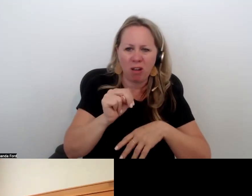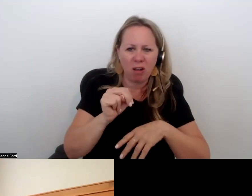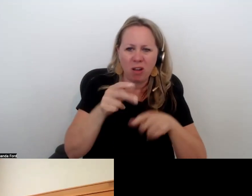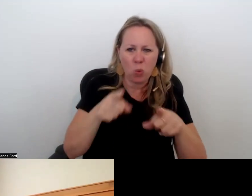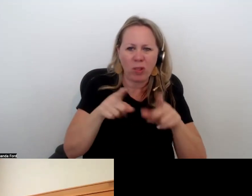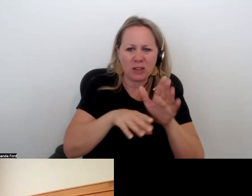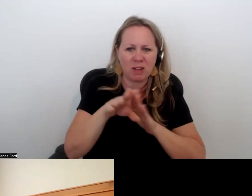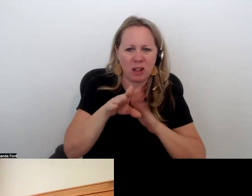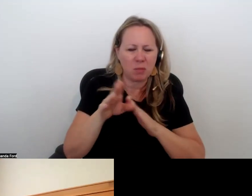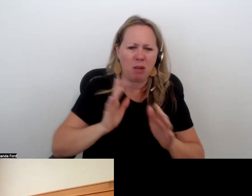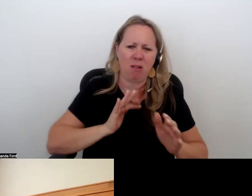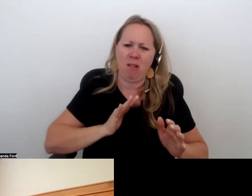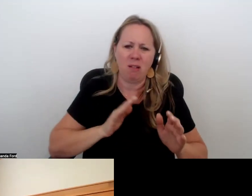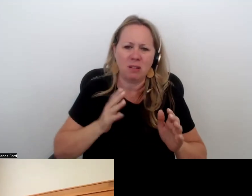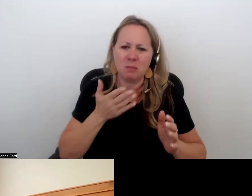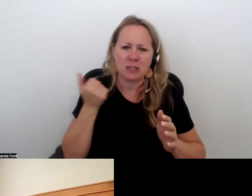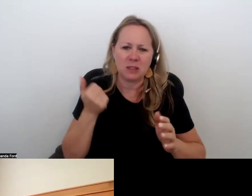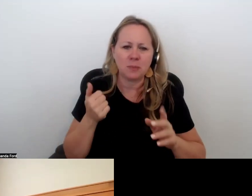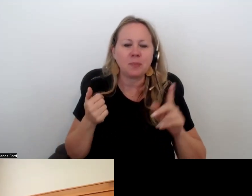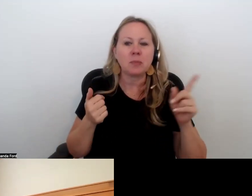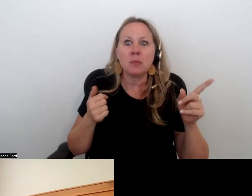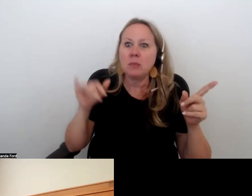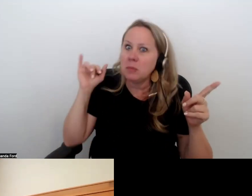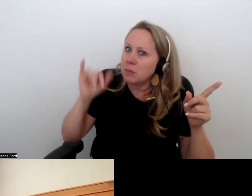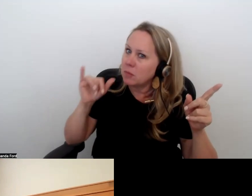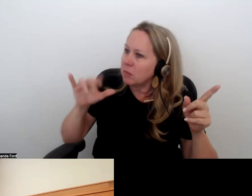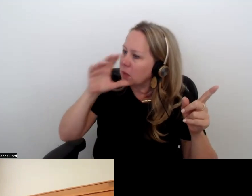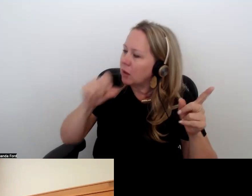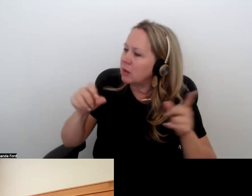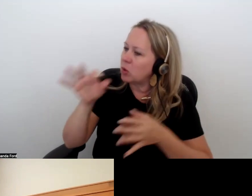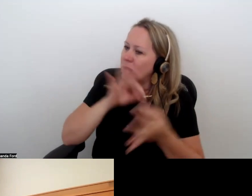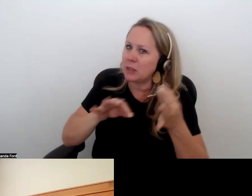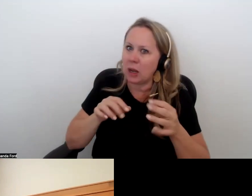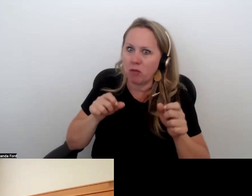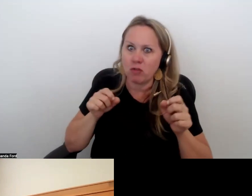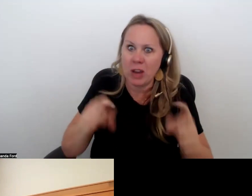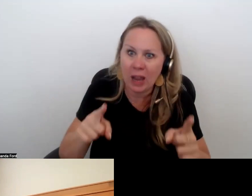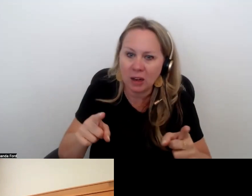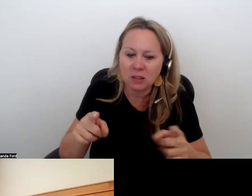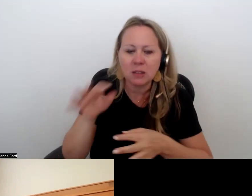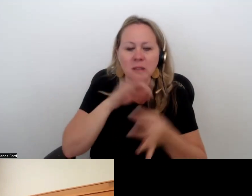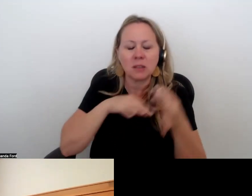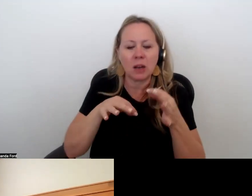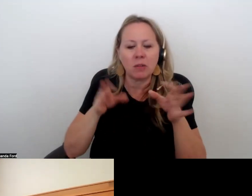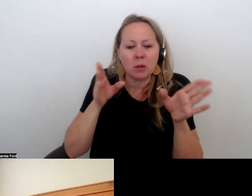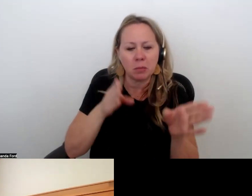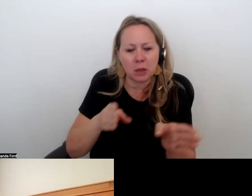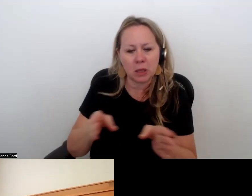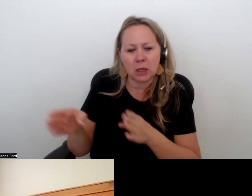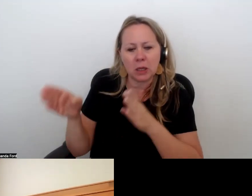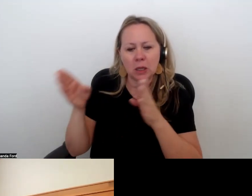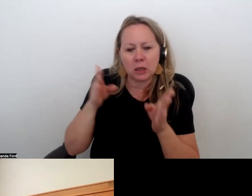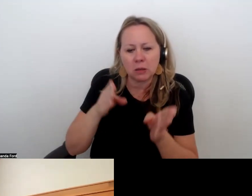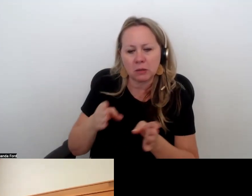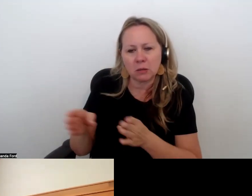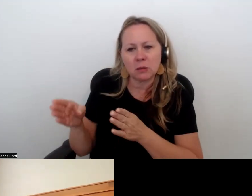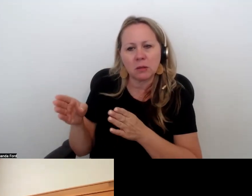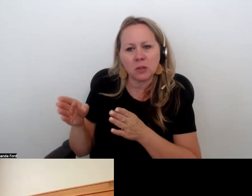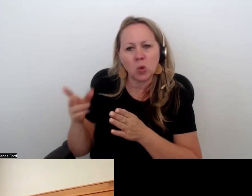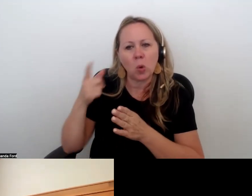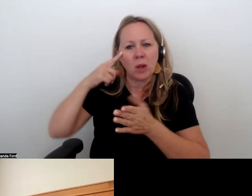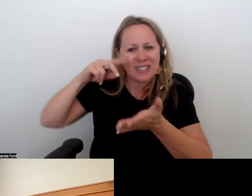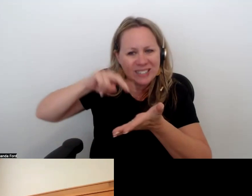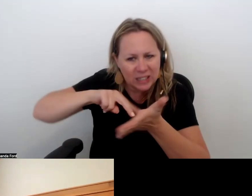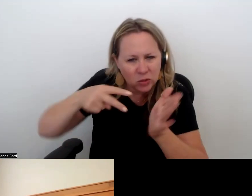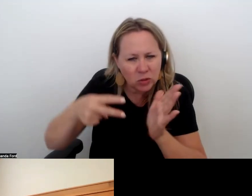mean, what I'm hearing from you certainly is this idea of not being reactionary, actually being quite planned. And I think that the deliberate nature here is sort of